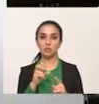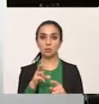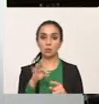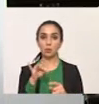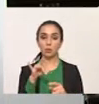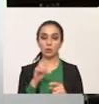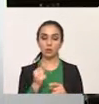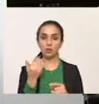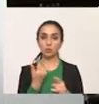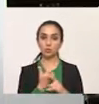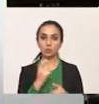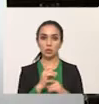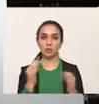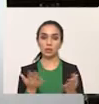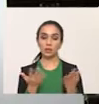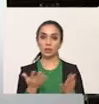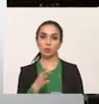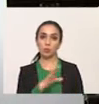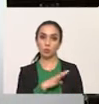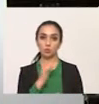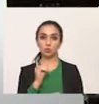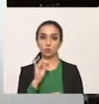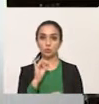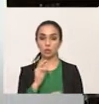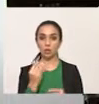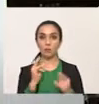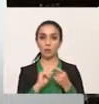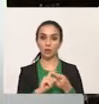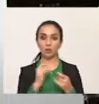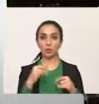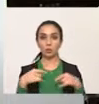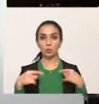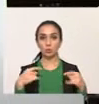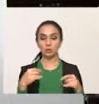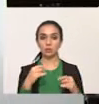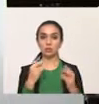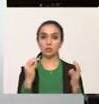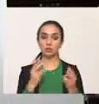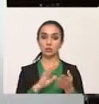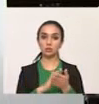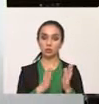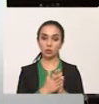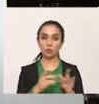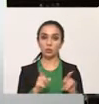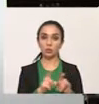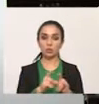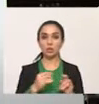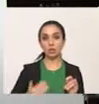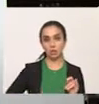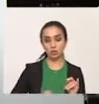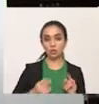sporasi juda ham yengil bo'lgani uchun bakteriyalar turli ekstremal sharoitlarda ham